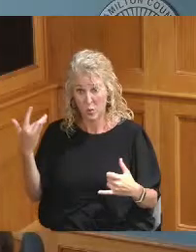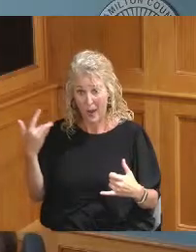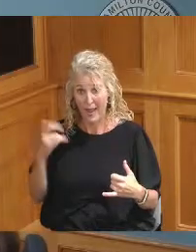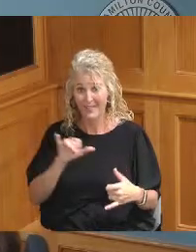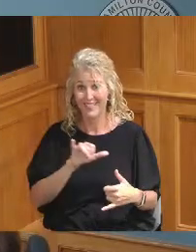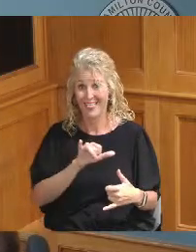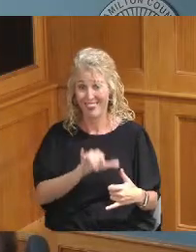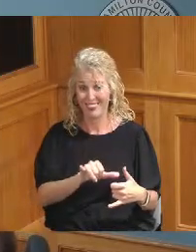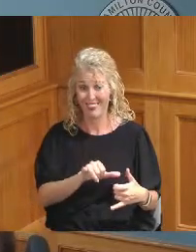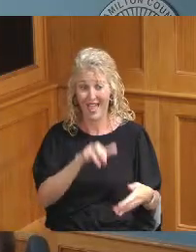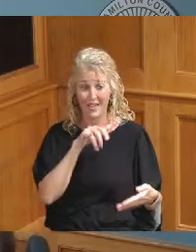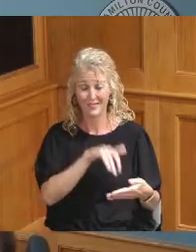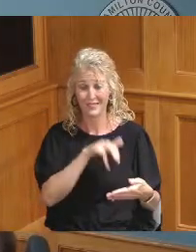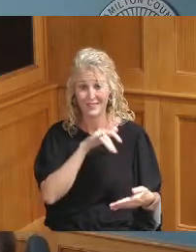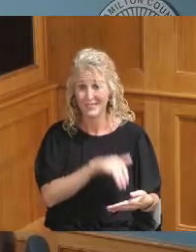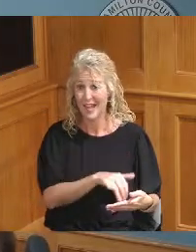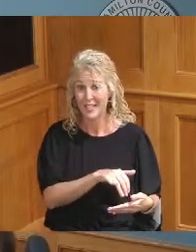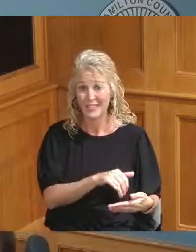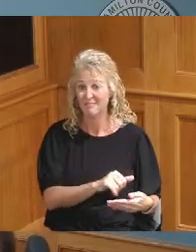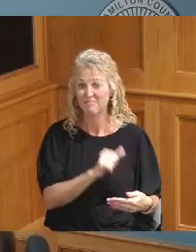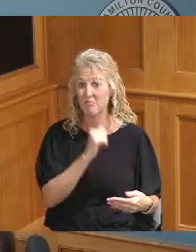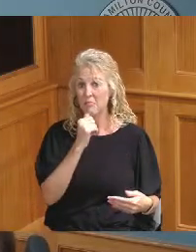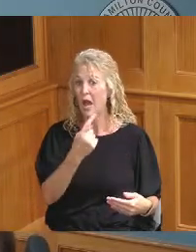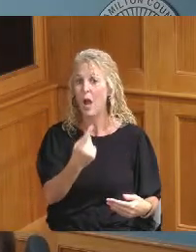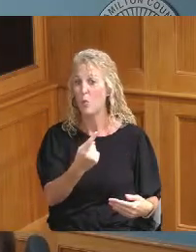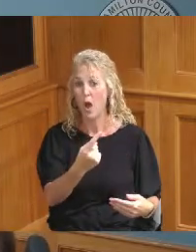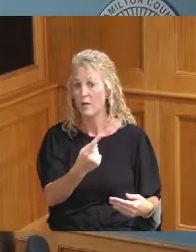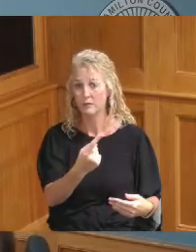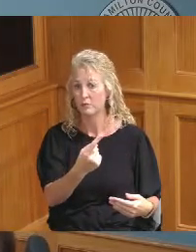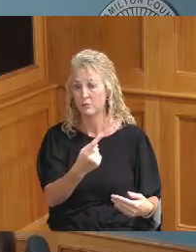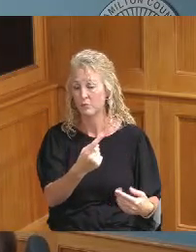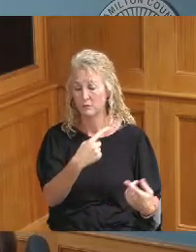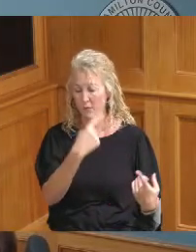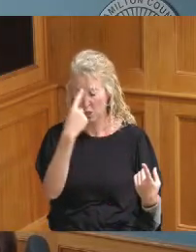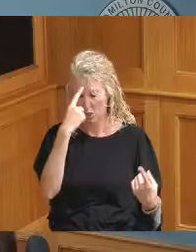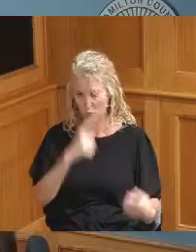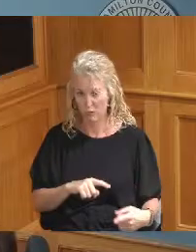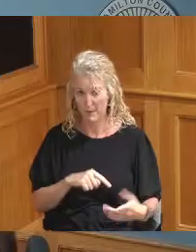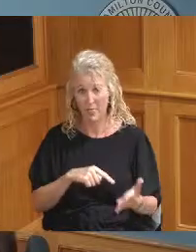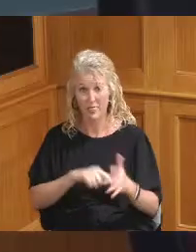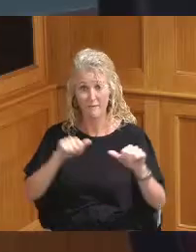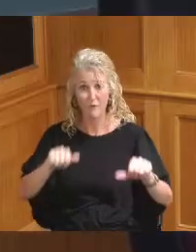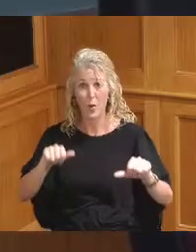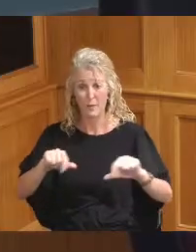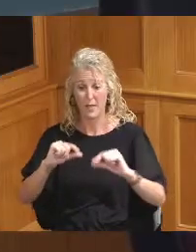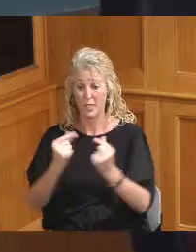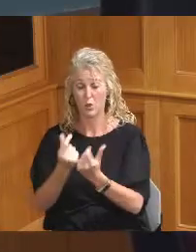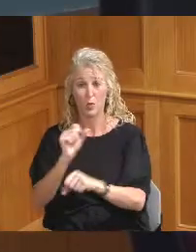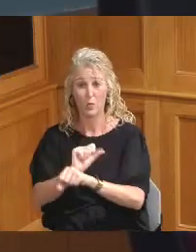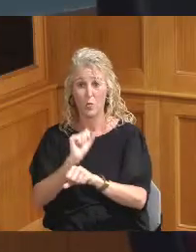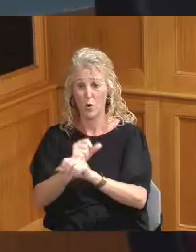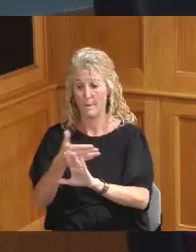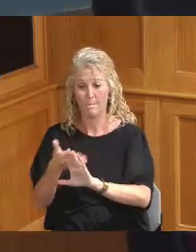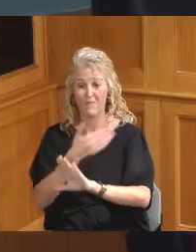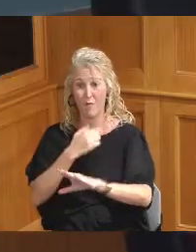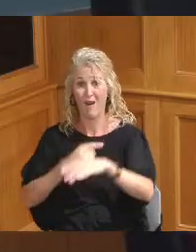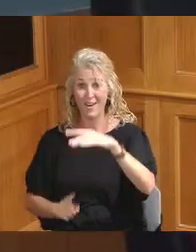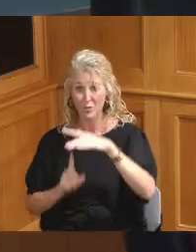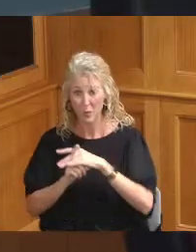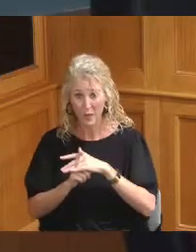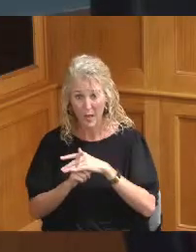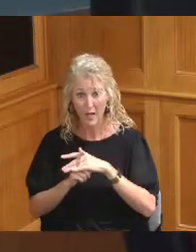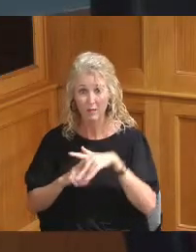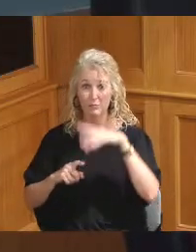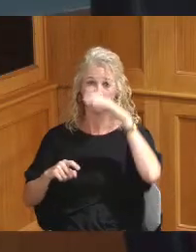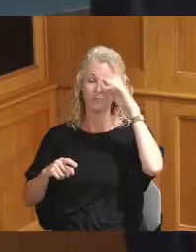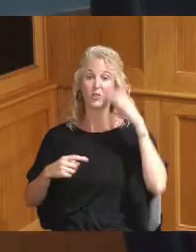get a conclusion from the impervious surface fee group. The Affordability Task Force has been in place before I got here, so that's